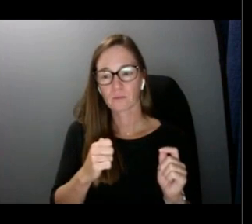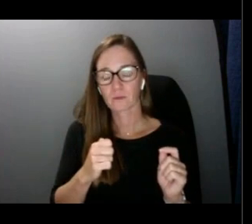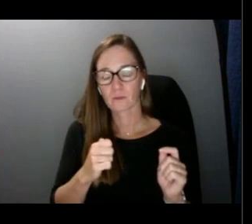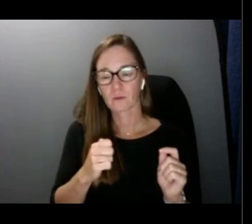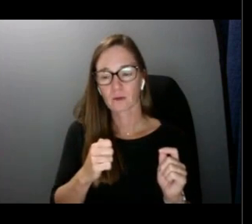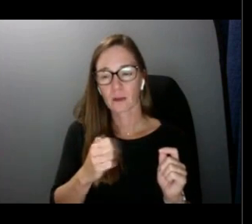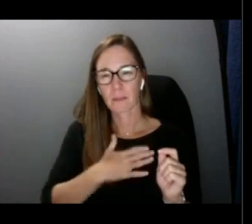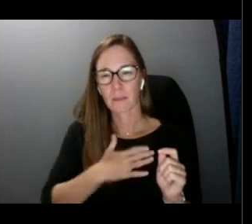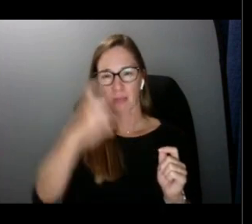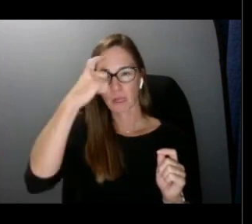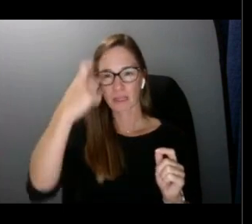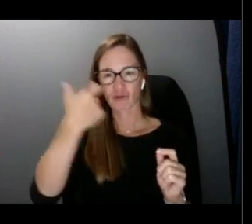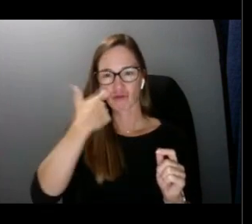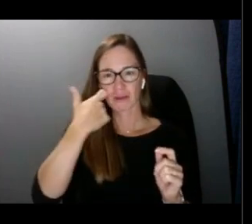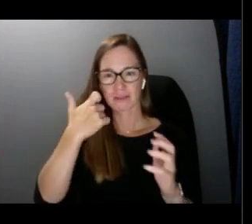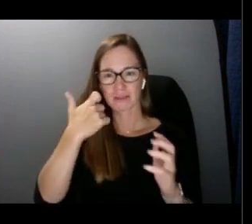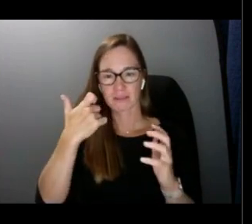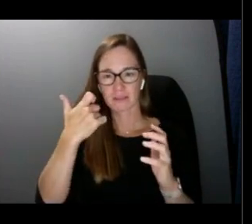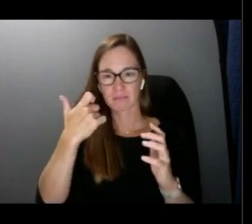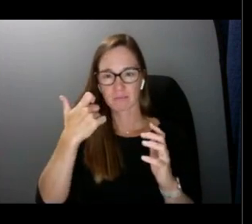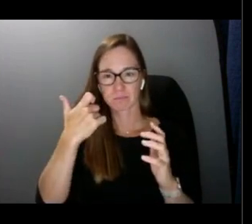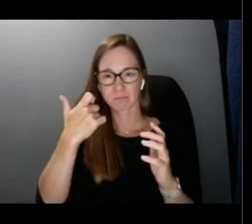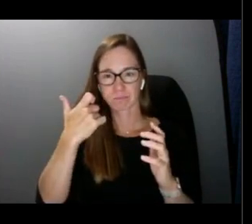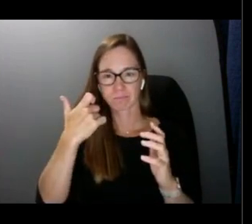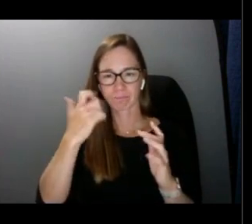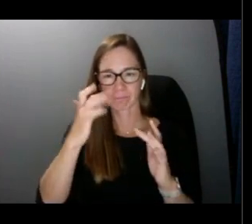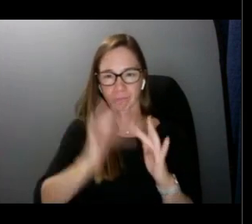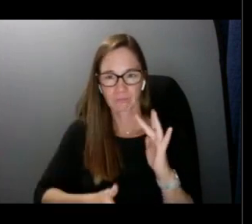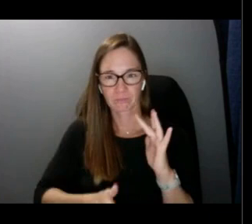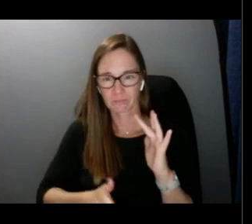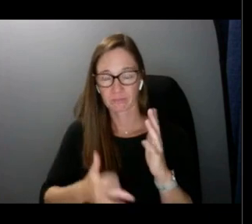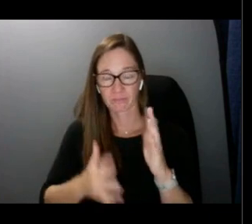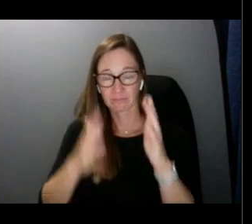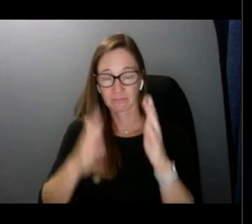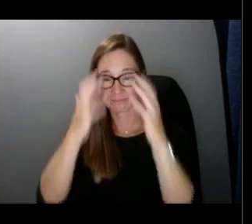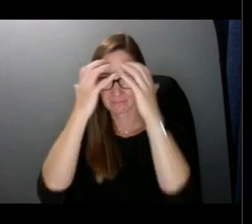my brain just completely lost its train of thought. Could you repeat the question?